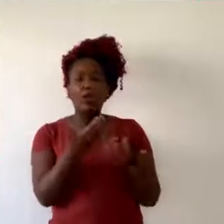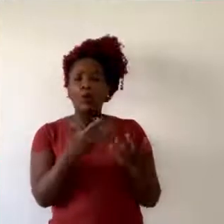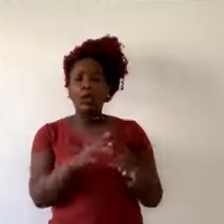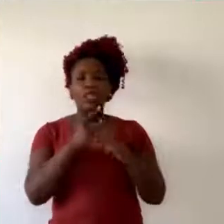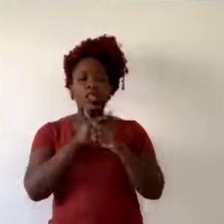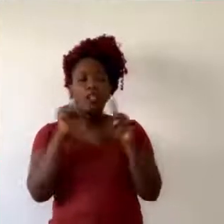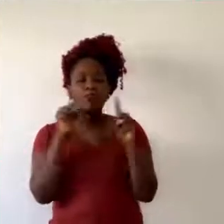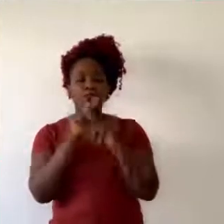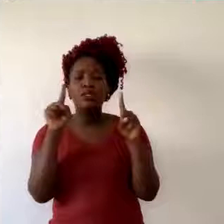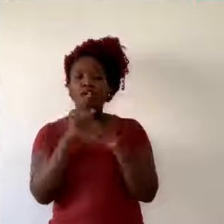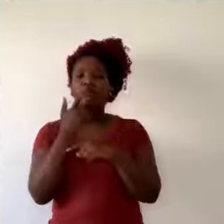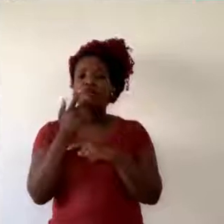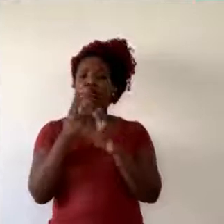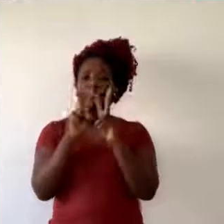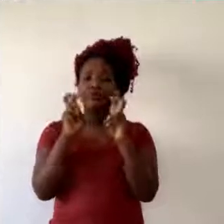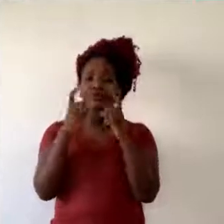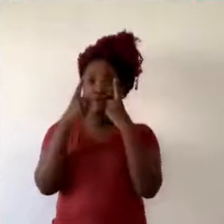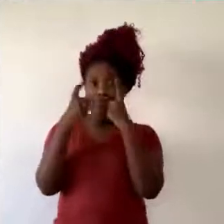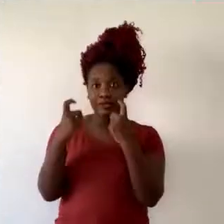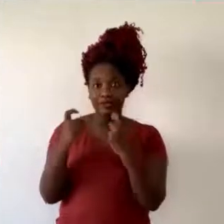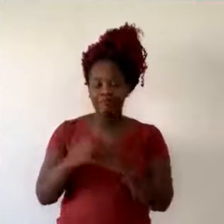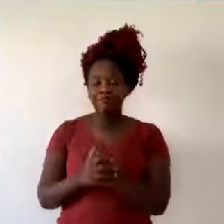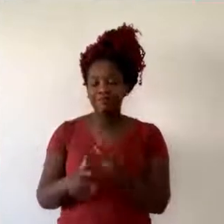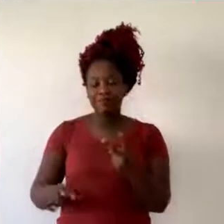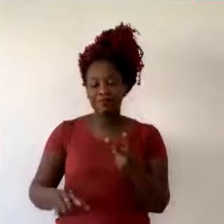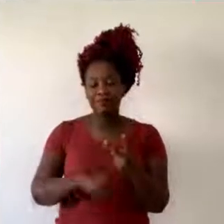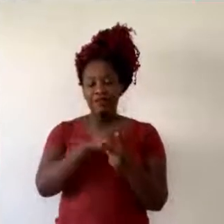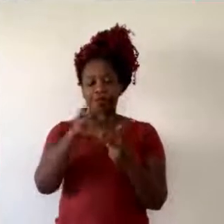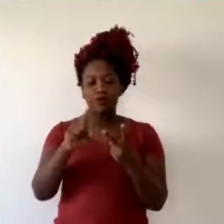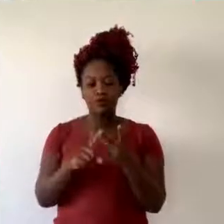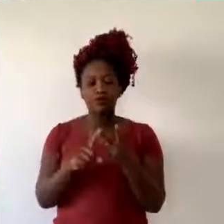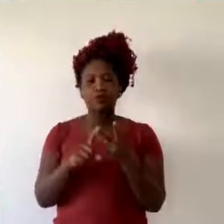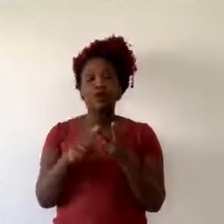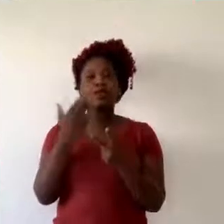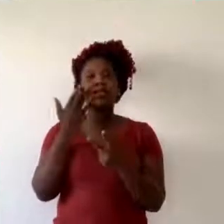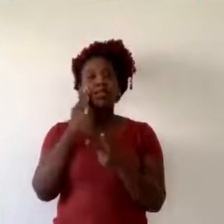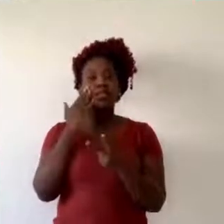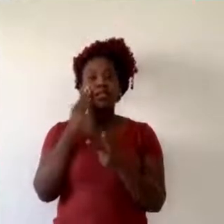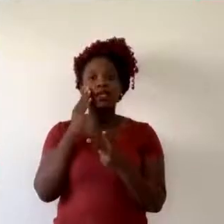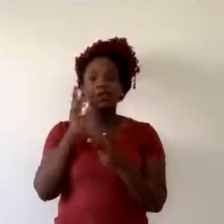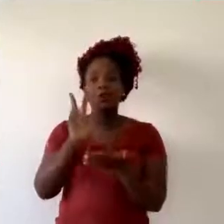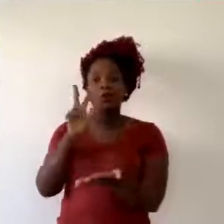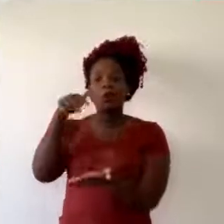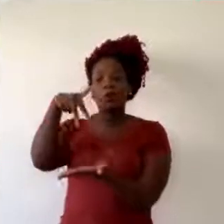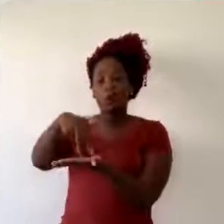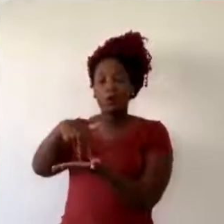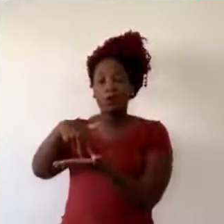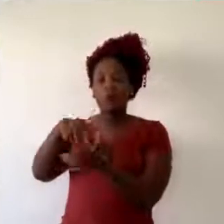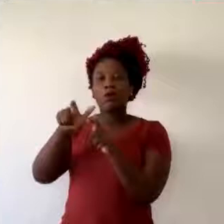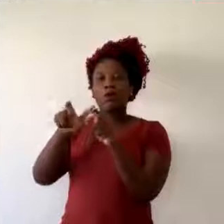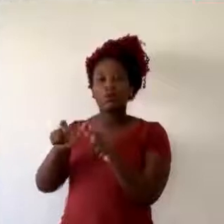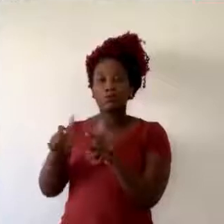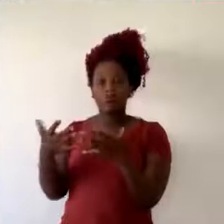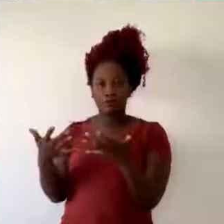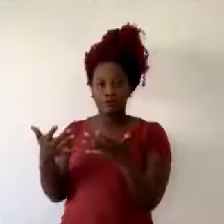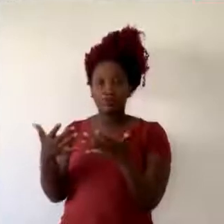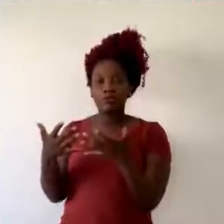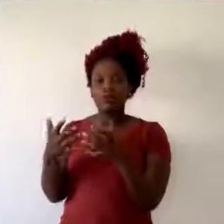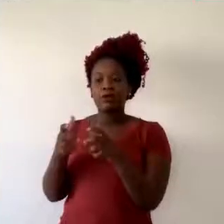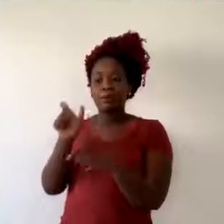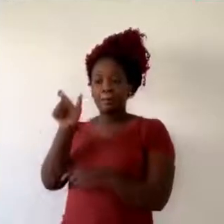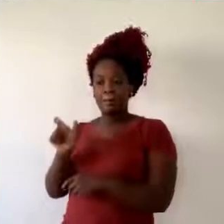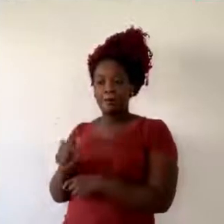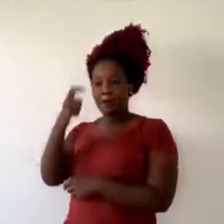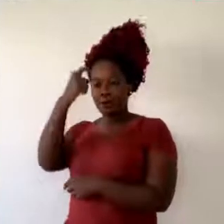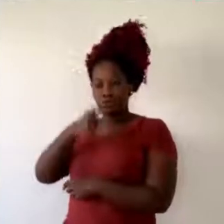doesn't denunciate her partner. In this space, where is this woman? If you're talking about being